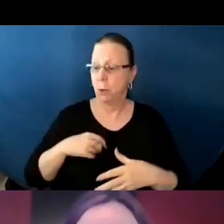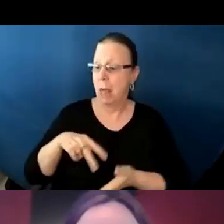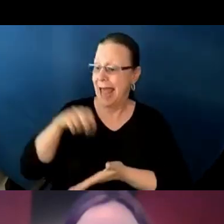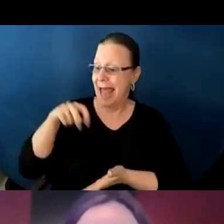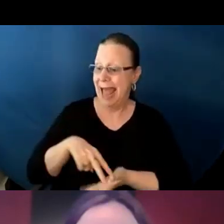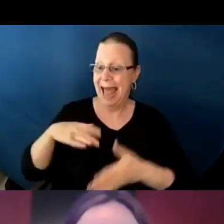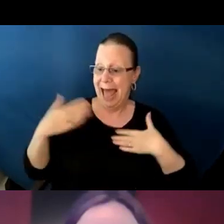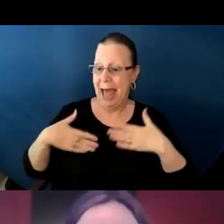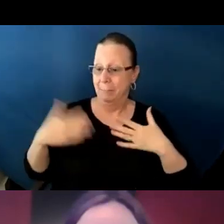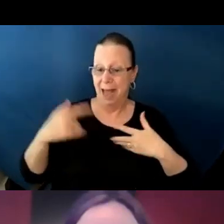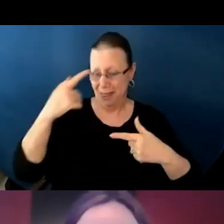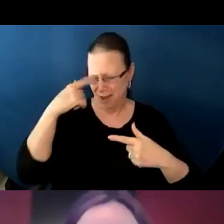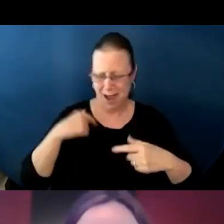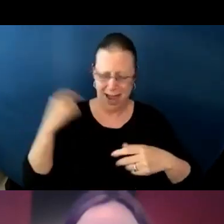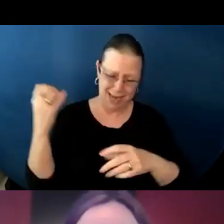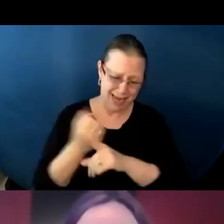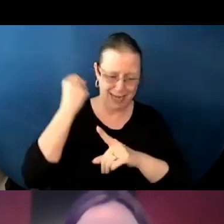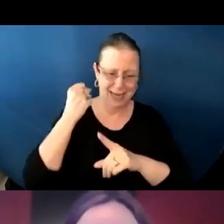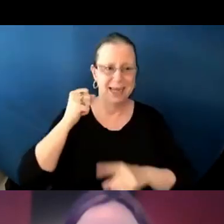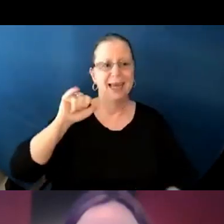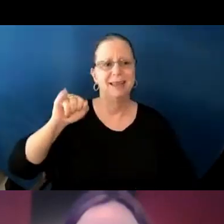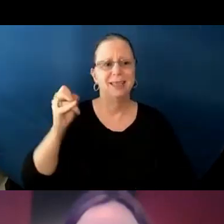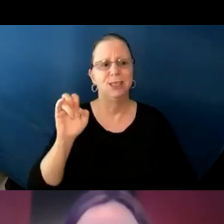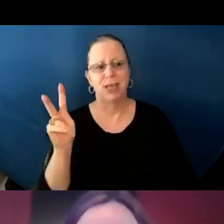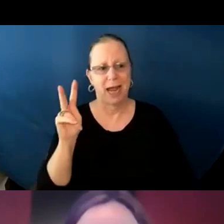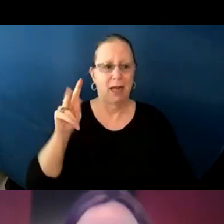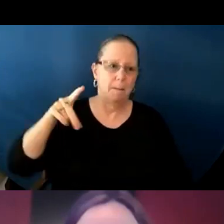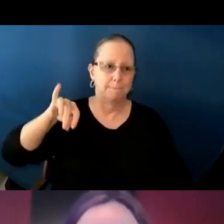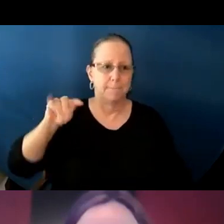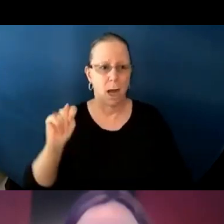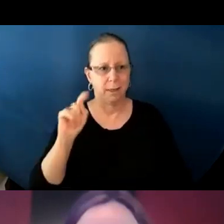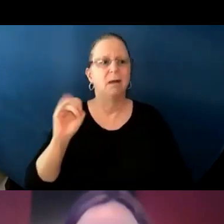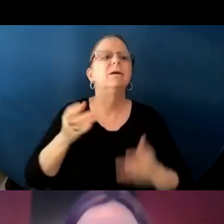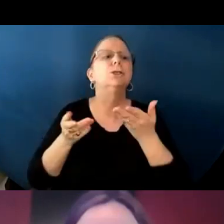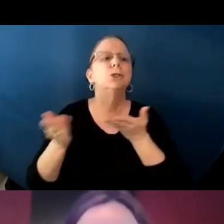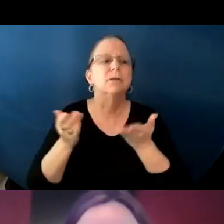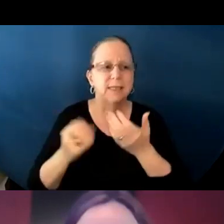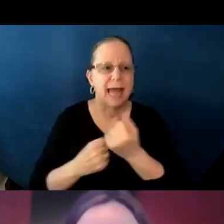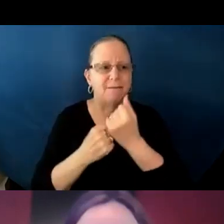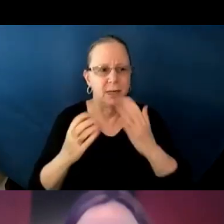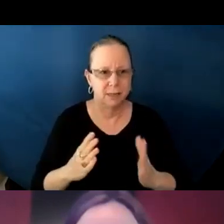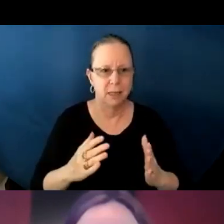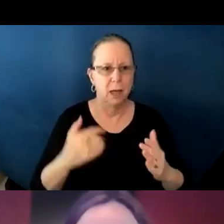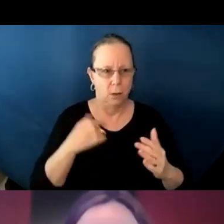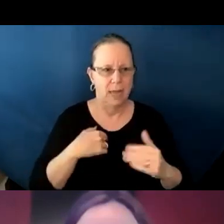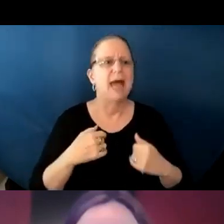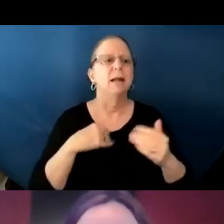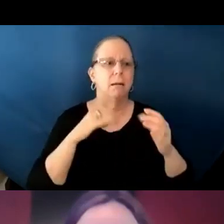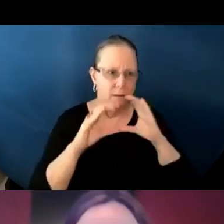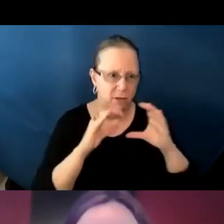the jackpot of service advocates. And after we had our conversation and she went through my